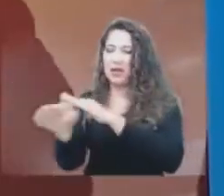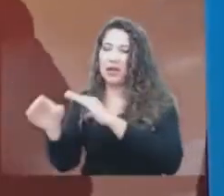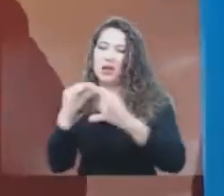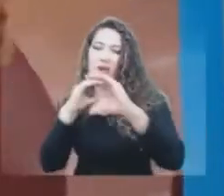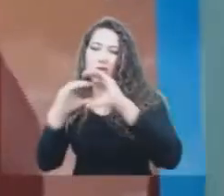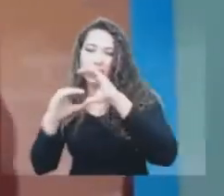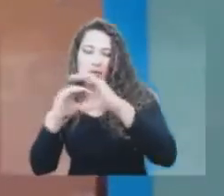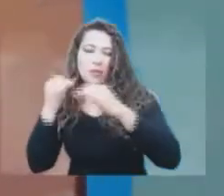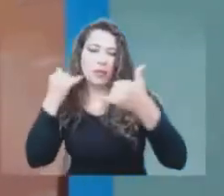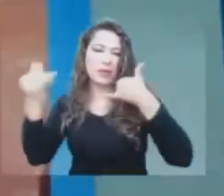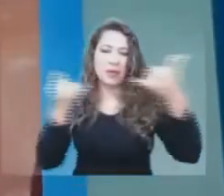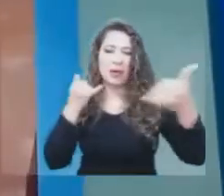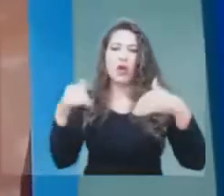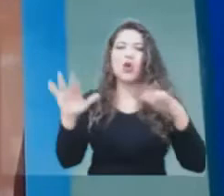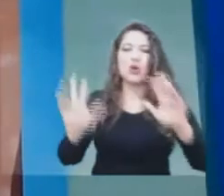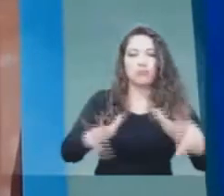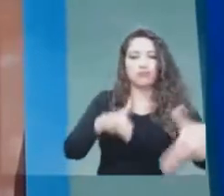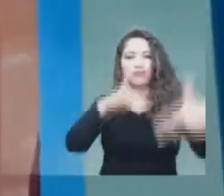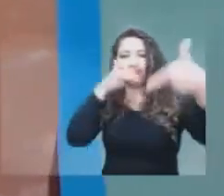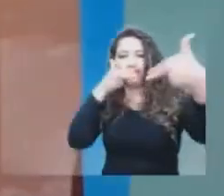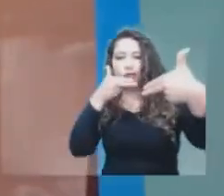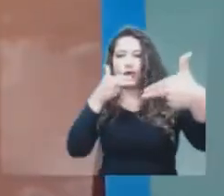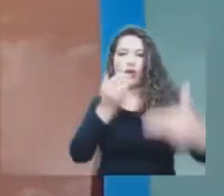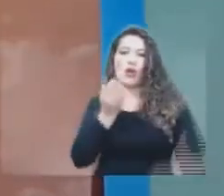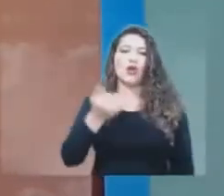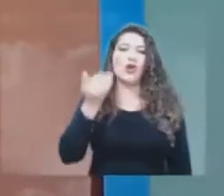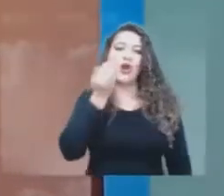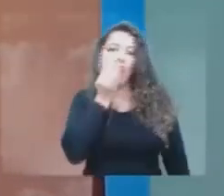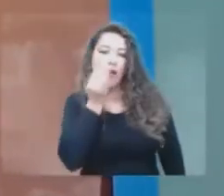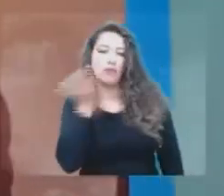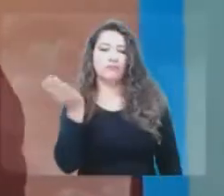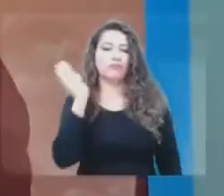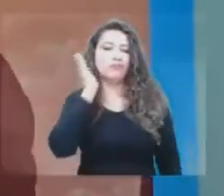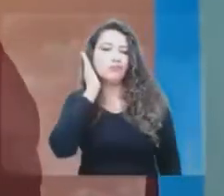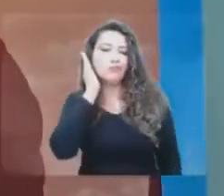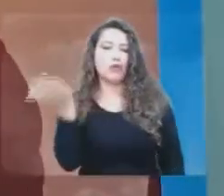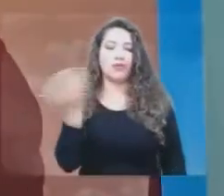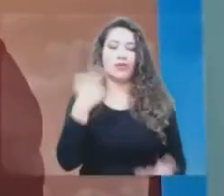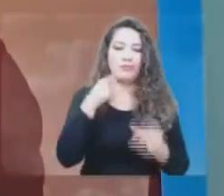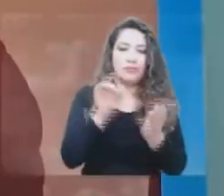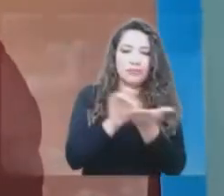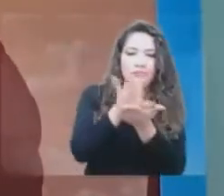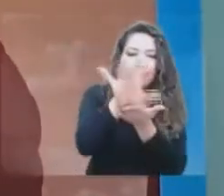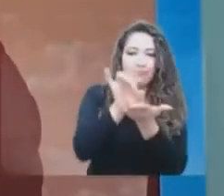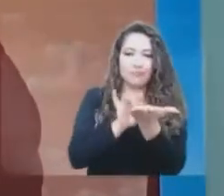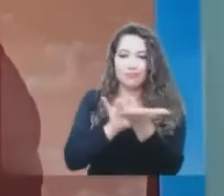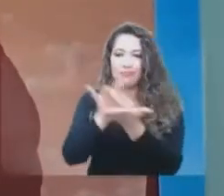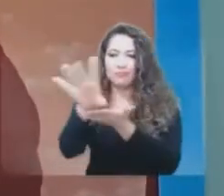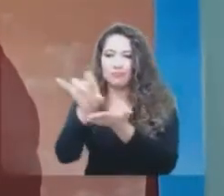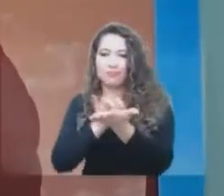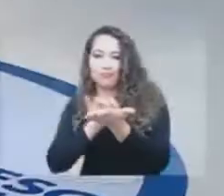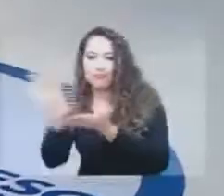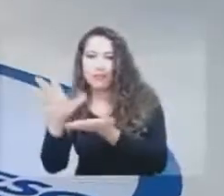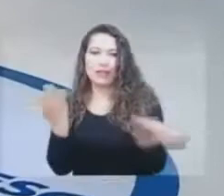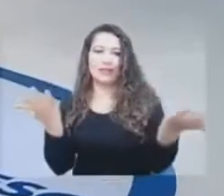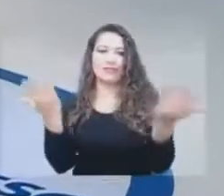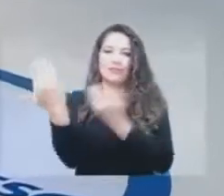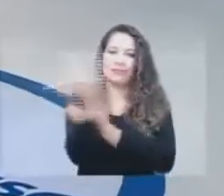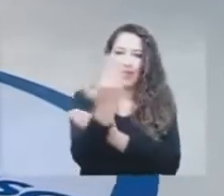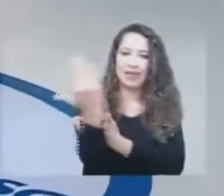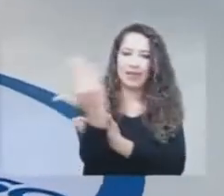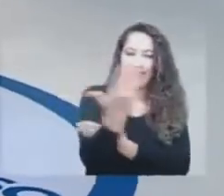with communications that are not only voice communication, but data communications and video